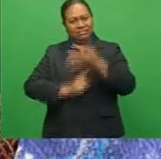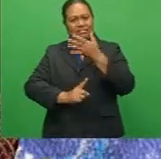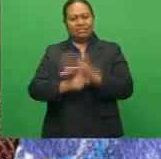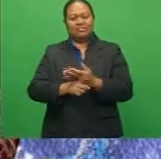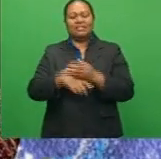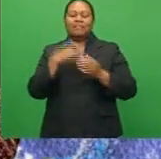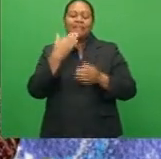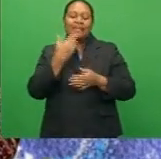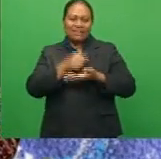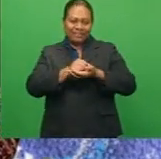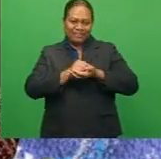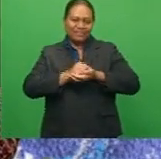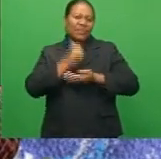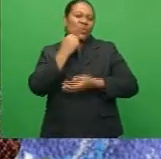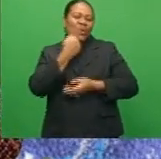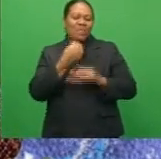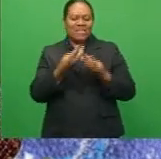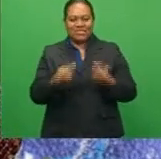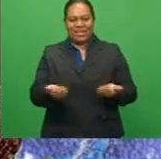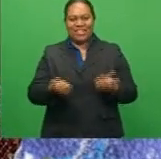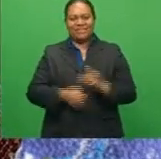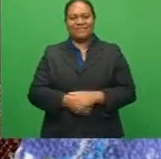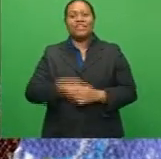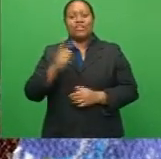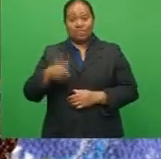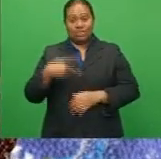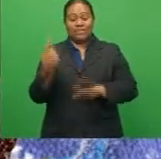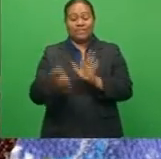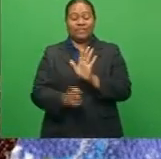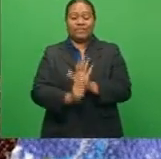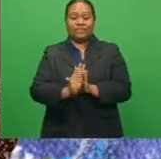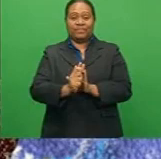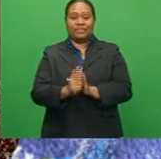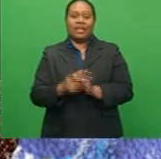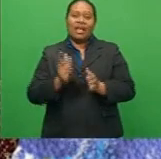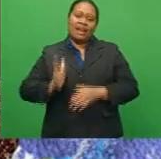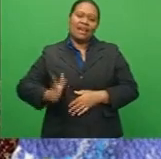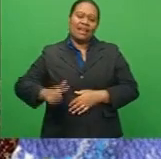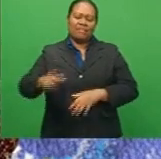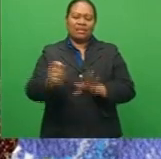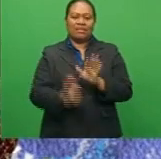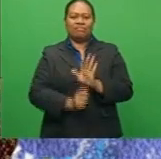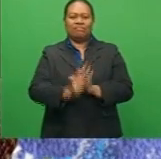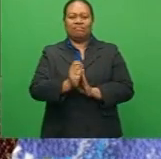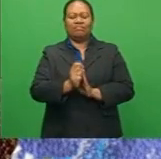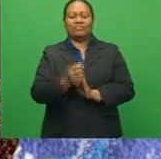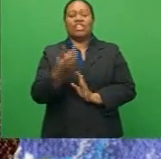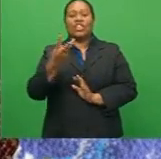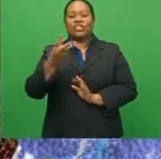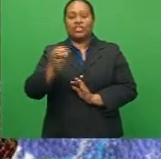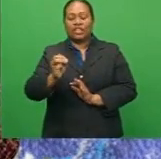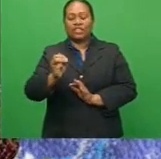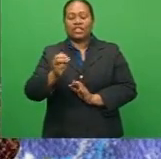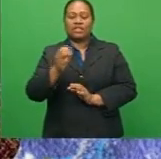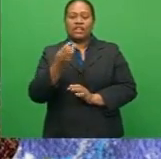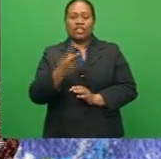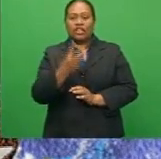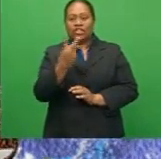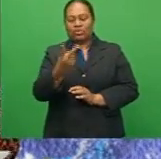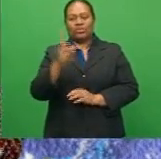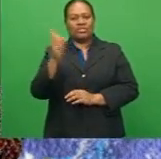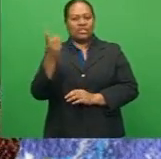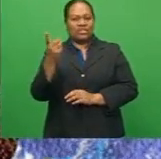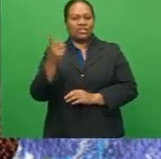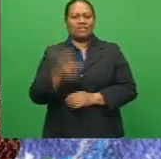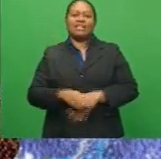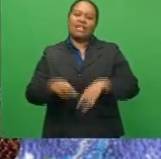keep warm and dry. Tomorrow's temps, Lambasa will have temperatures soaring to 32 degrees, even